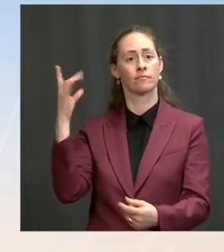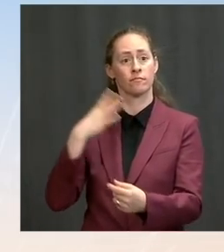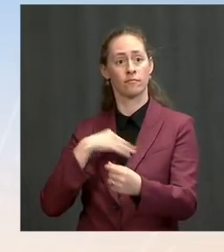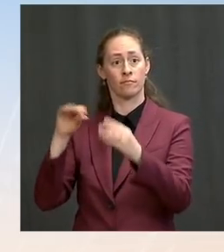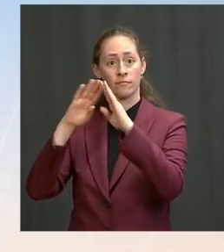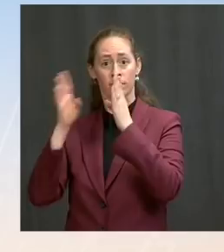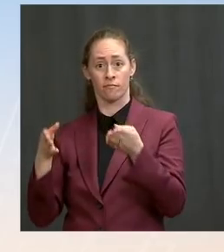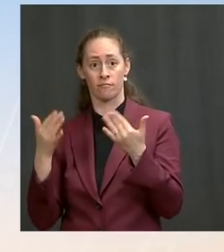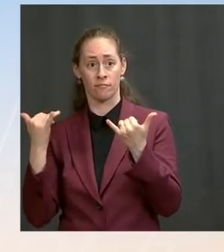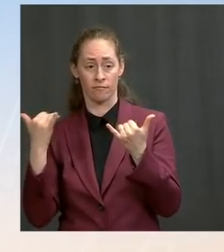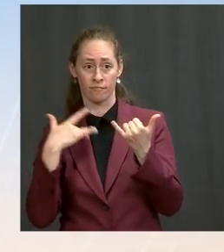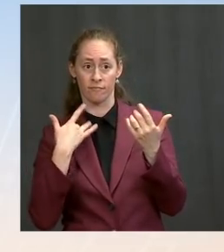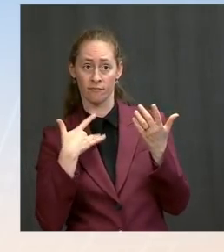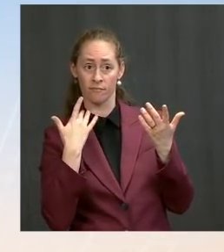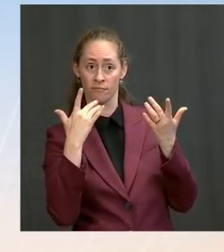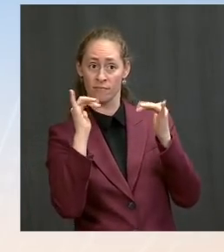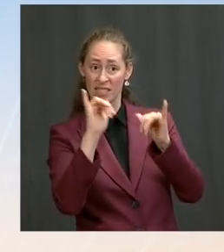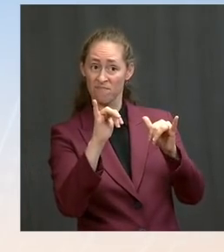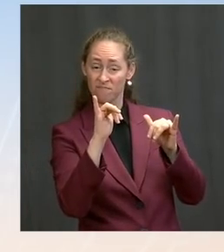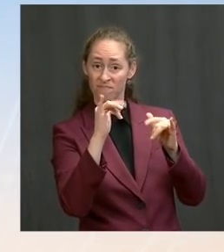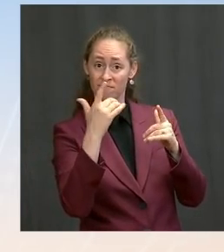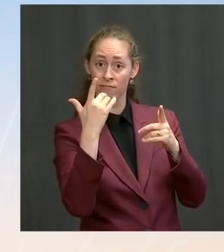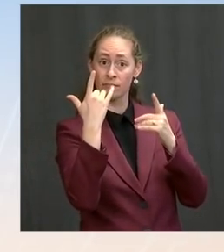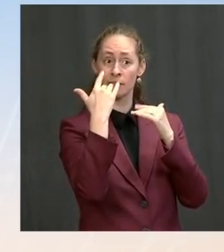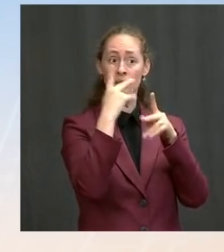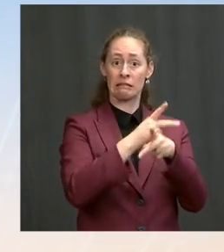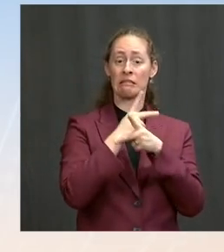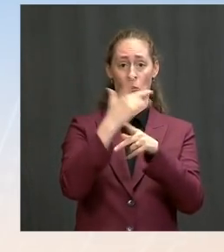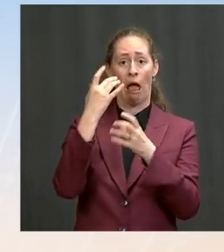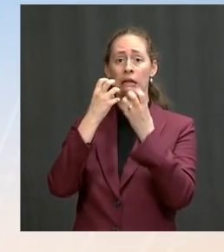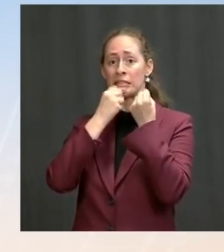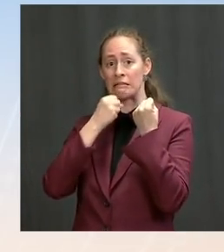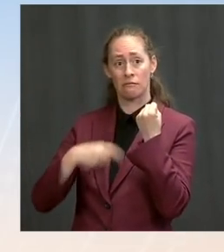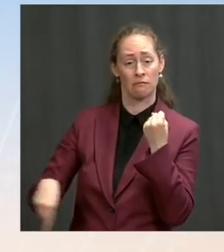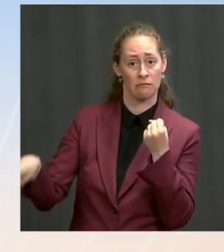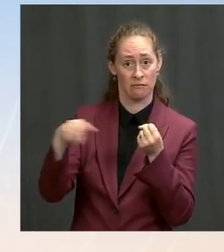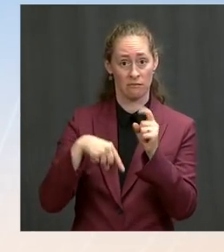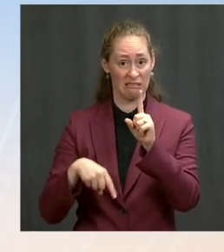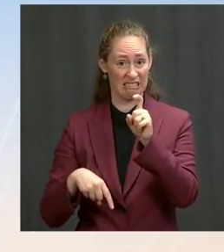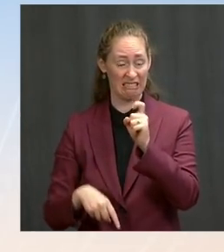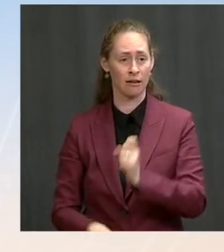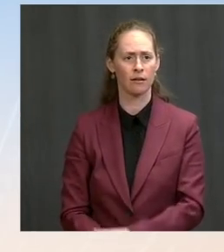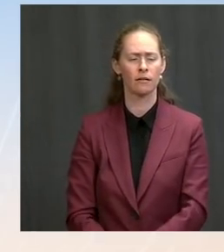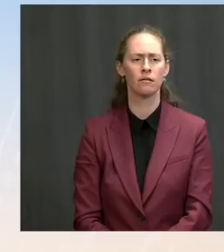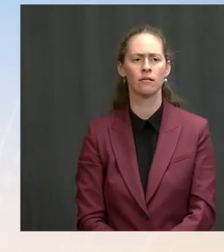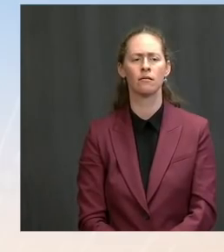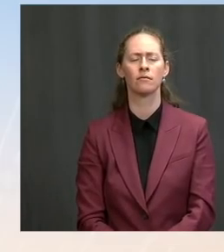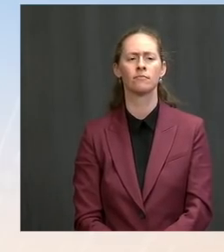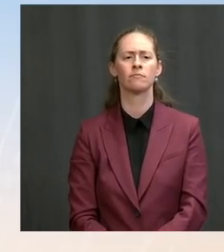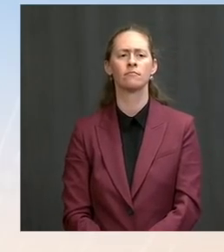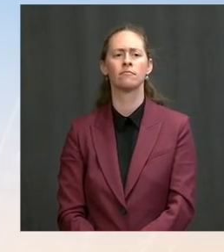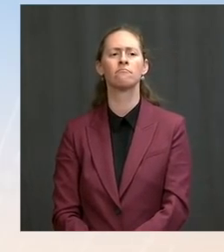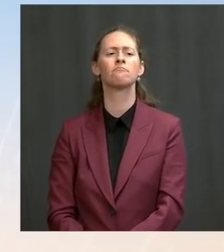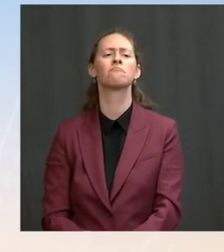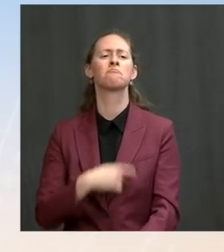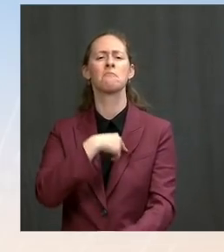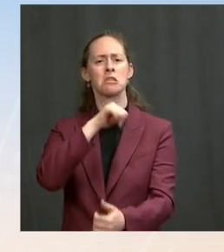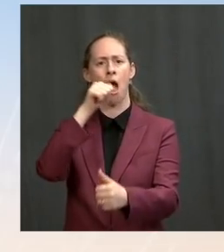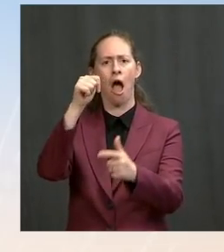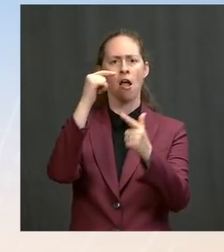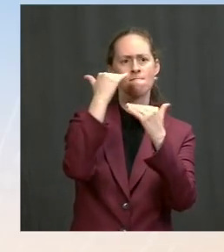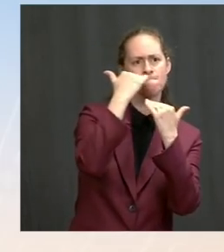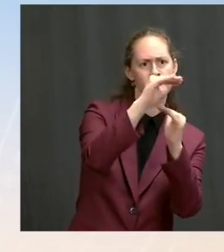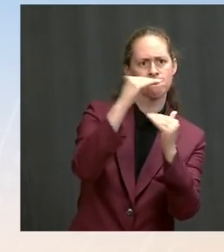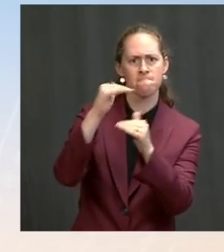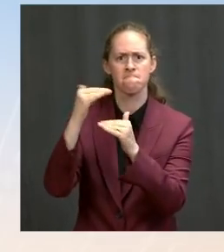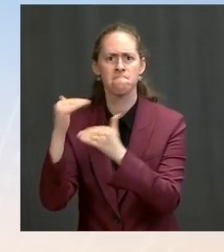keeping Americans safe. Sure. Well, we wouldn't be putting them in place if we wouldn't have them in place if we didn't think they were keeping Americans safe. But I will say the